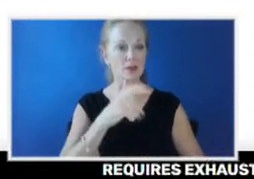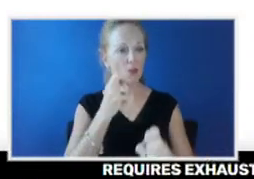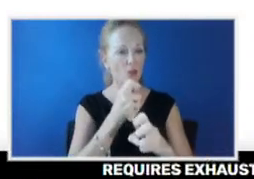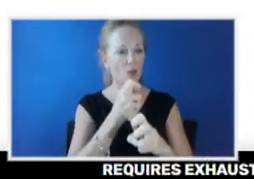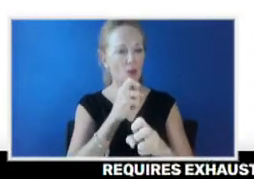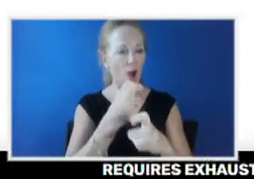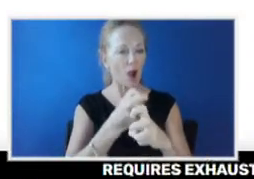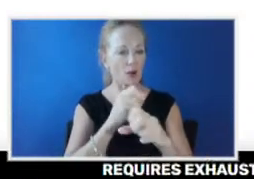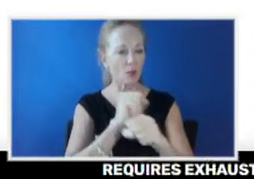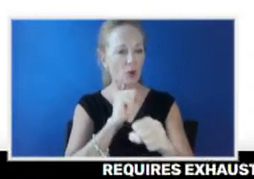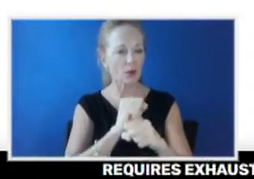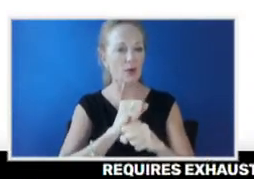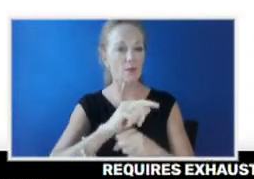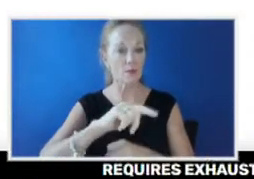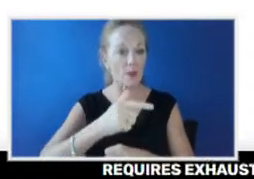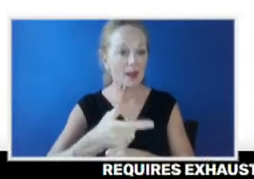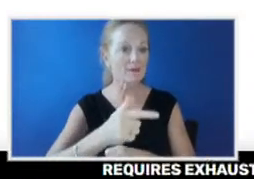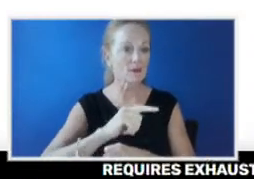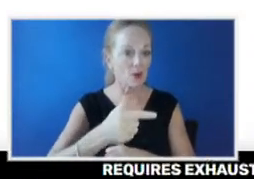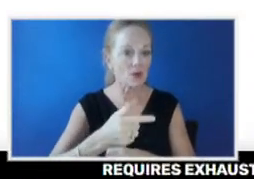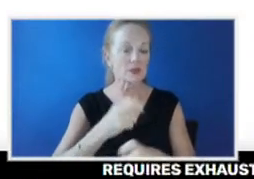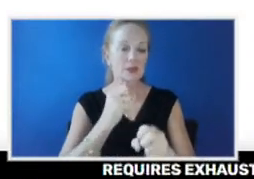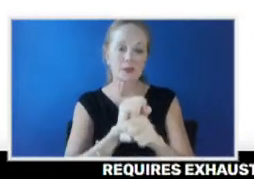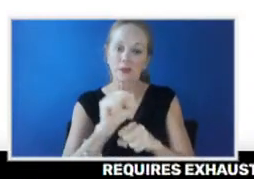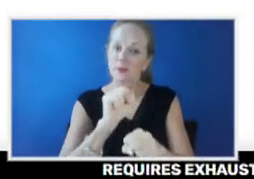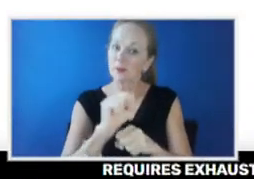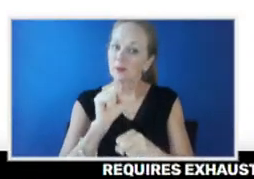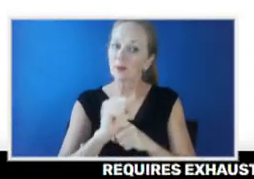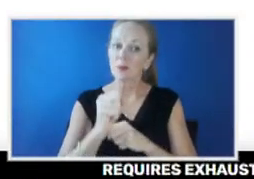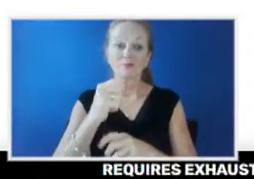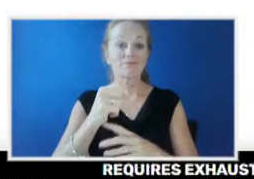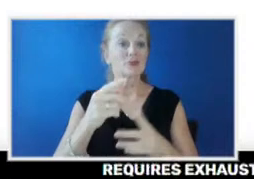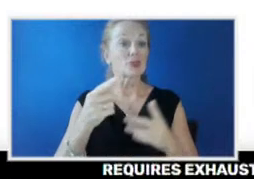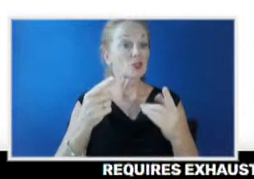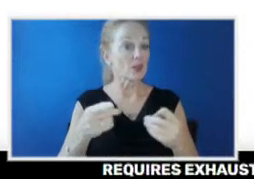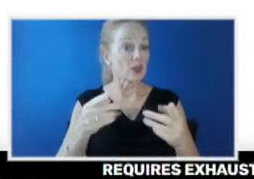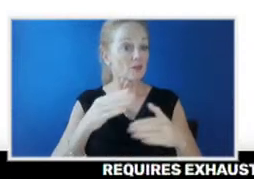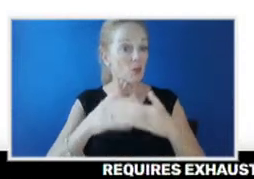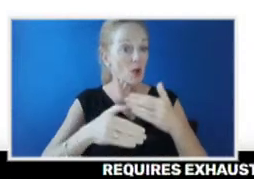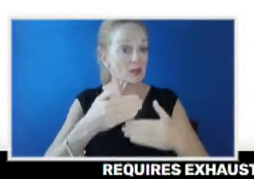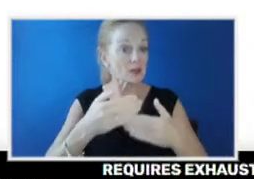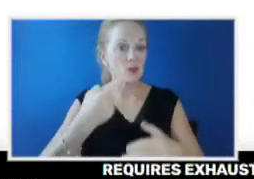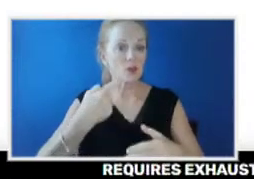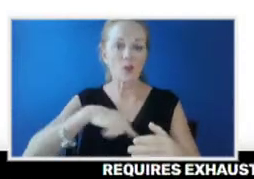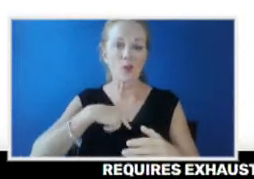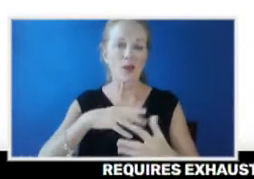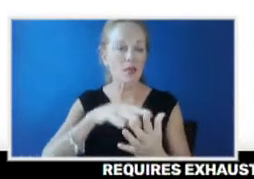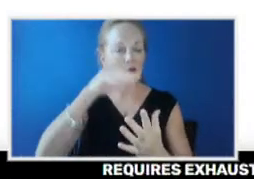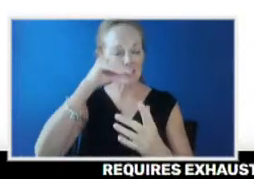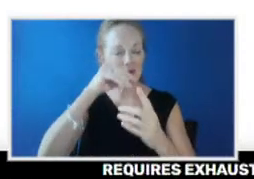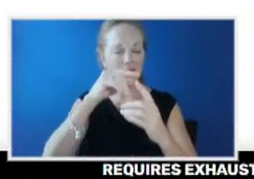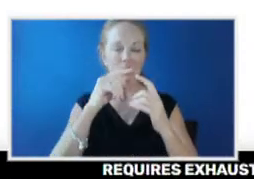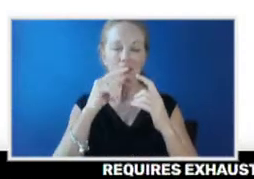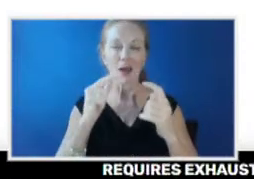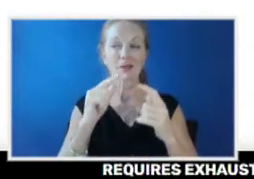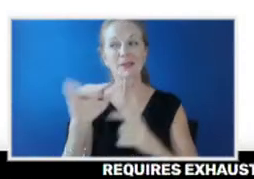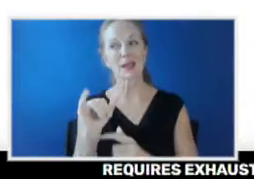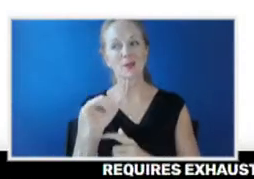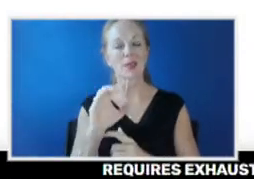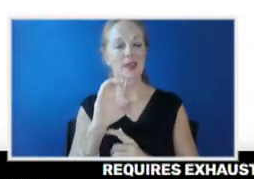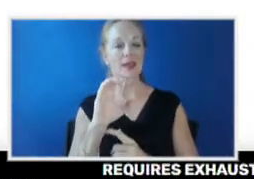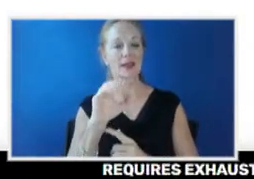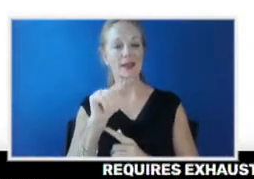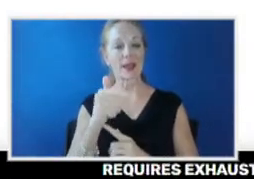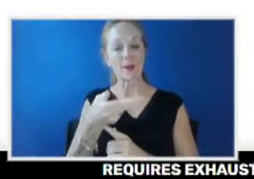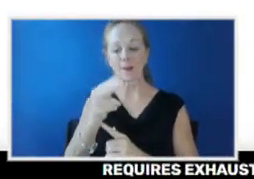and back and forth. And during that process, we learned a lot, as well as Campaign Zero learned a lot when it came to our